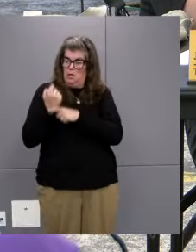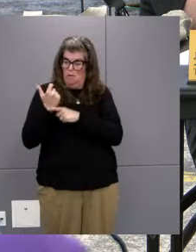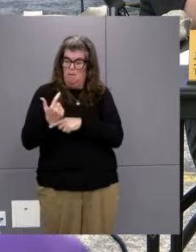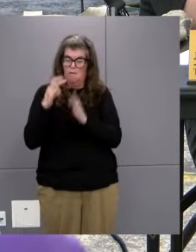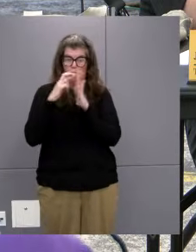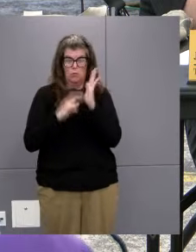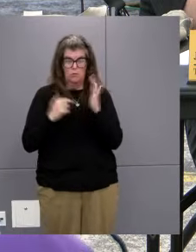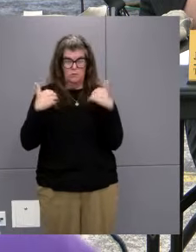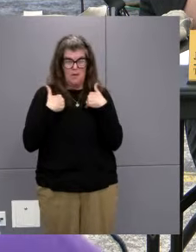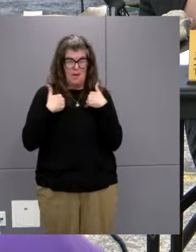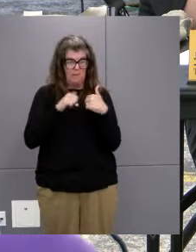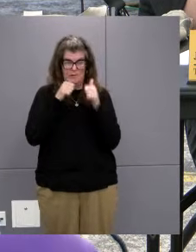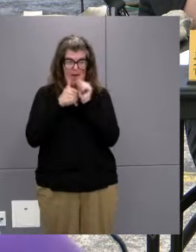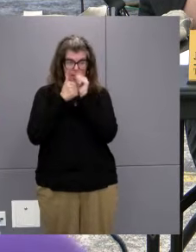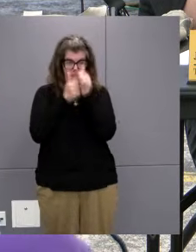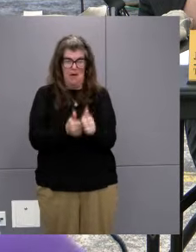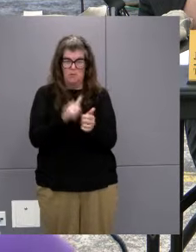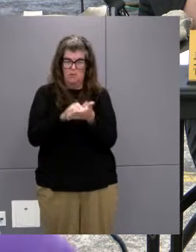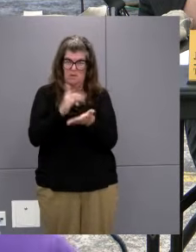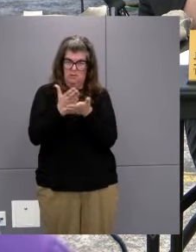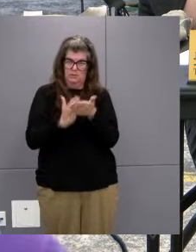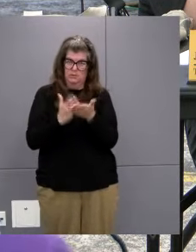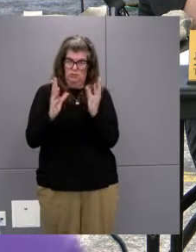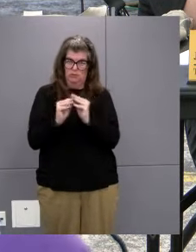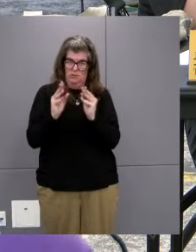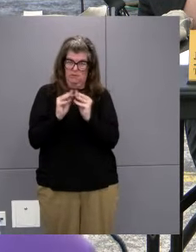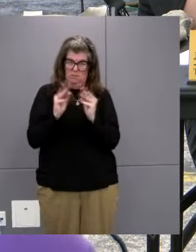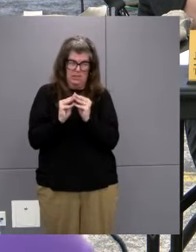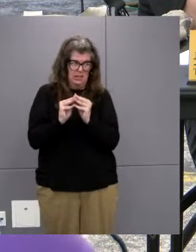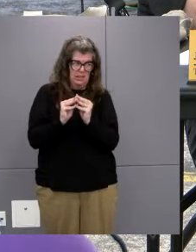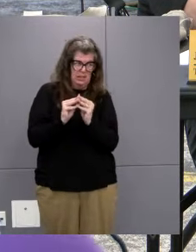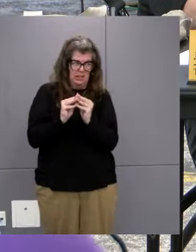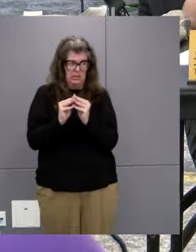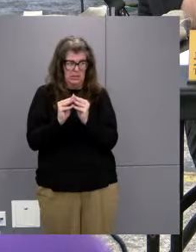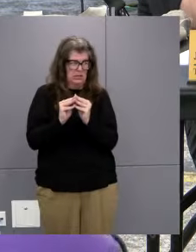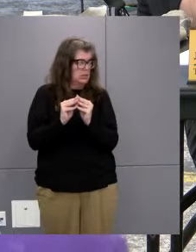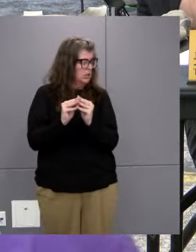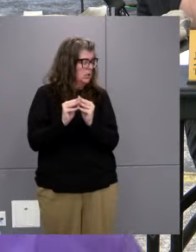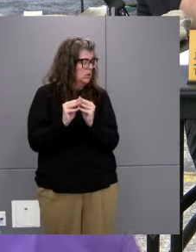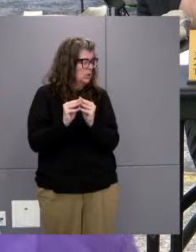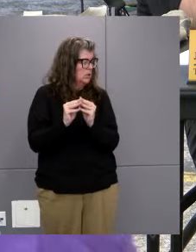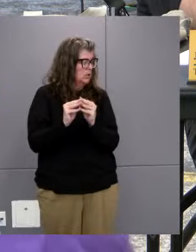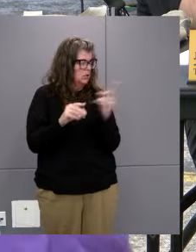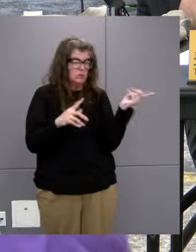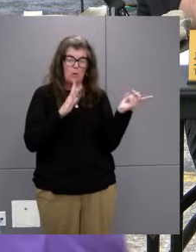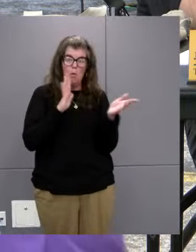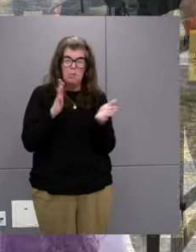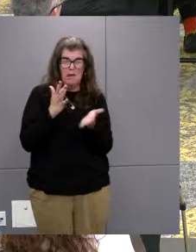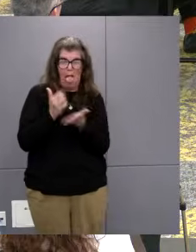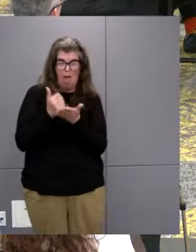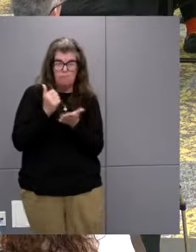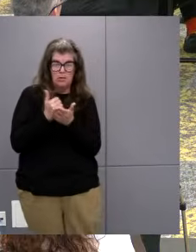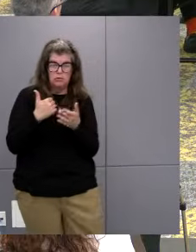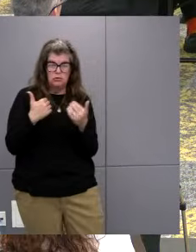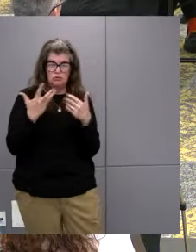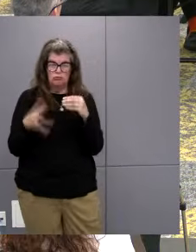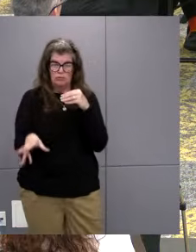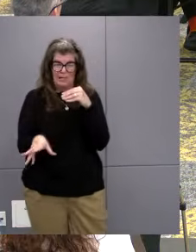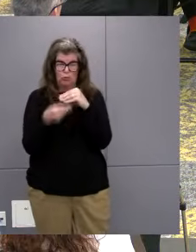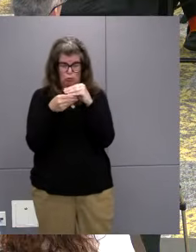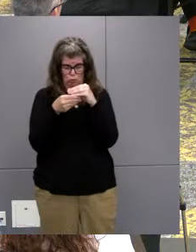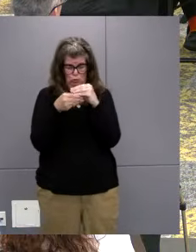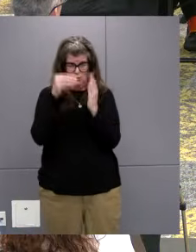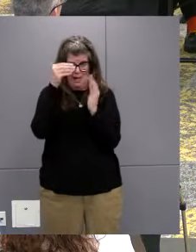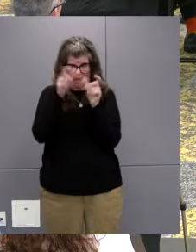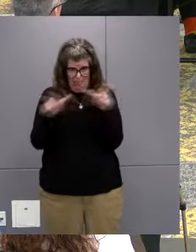and not follow them for that section of a meeting, you would need 5. So it would be helpful to have some of that language in